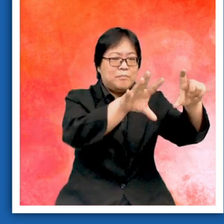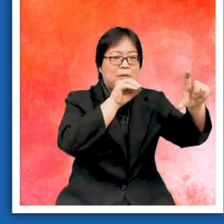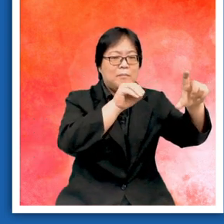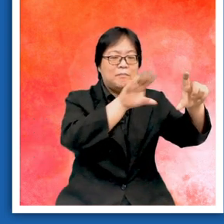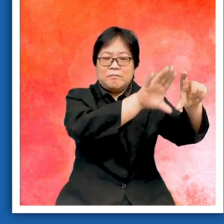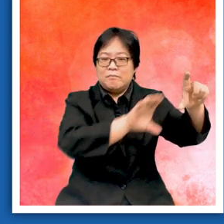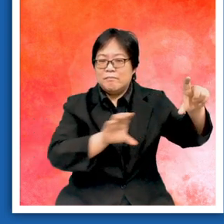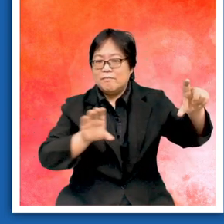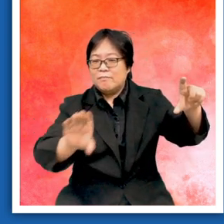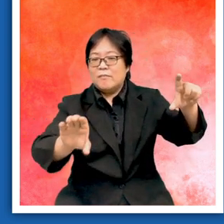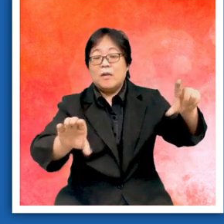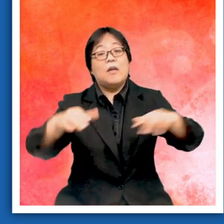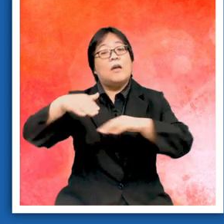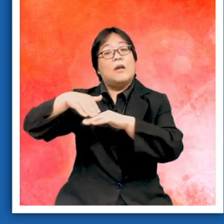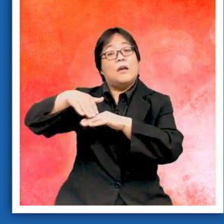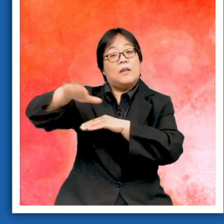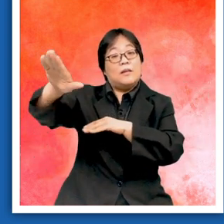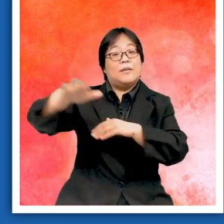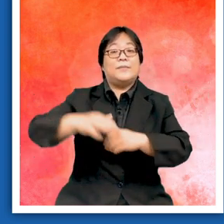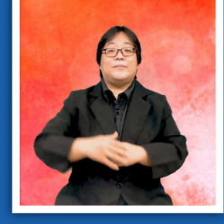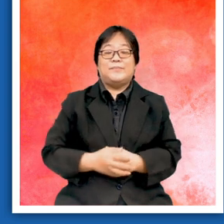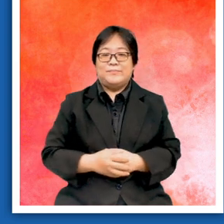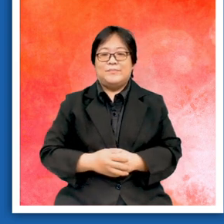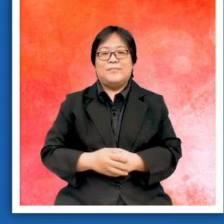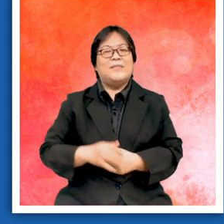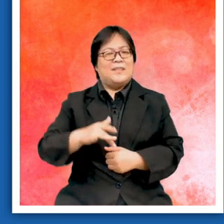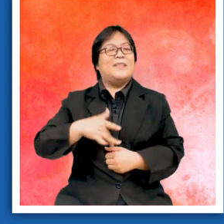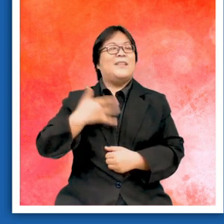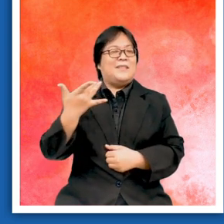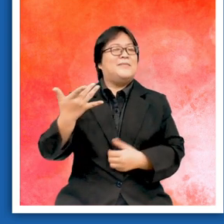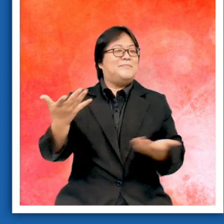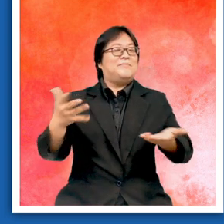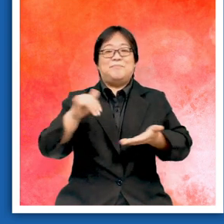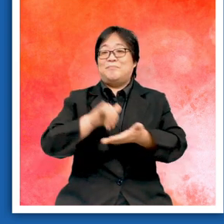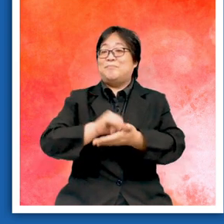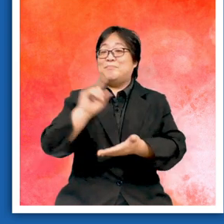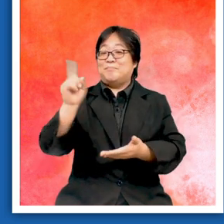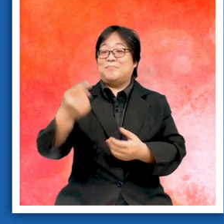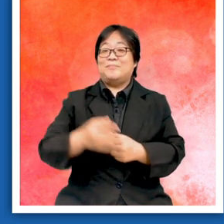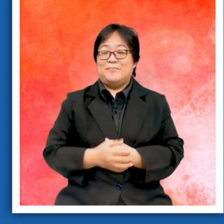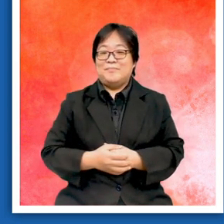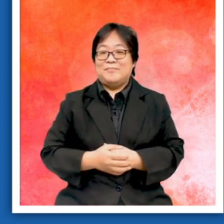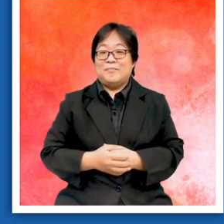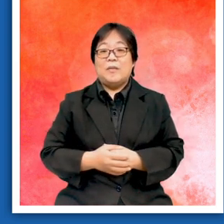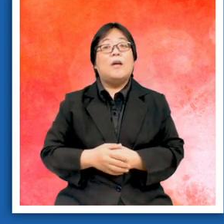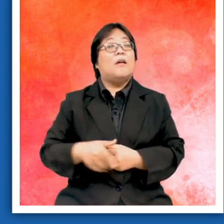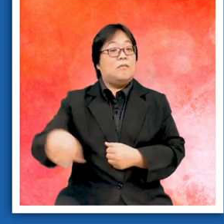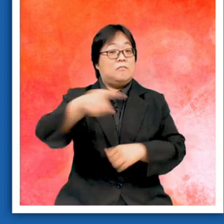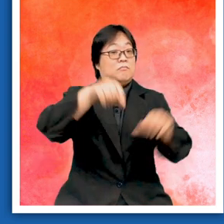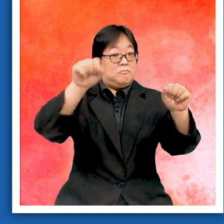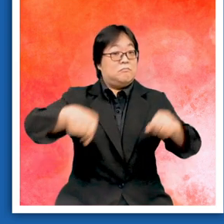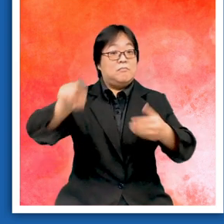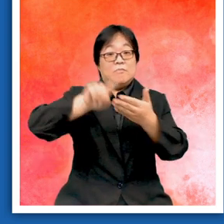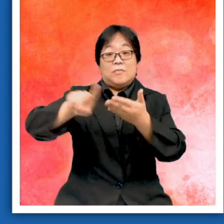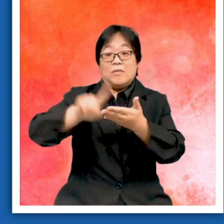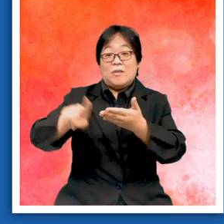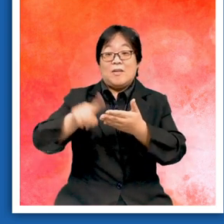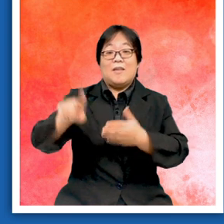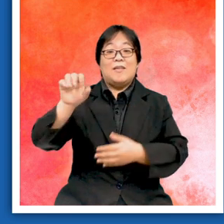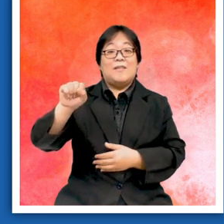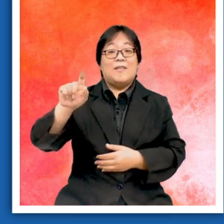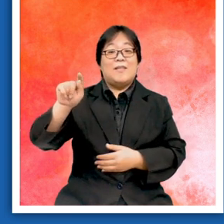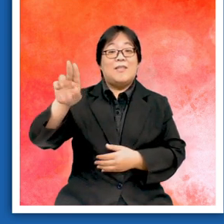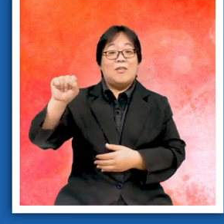problem, and then hit submit. All right, I think that's all. All right, by the way, you can check